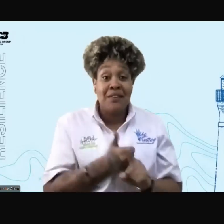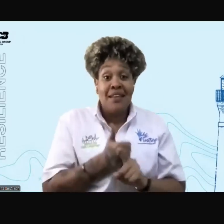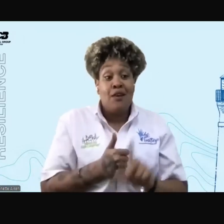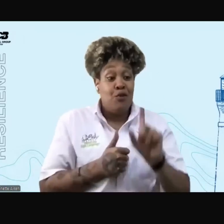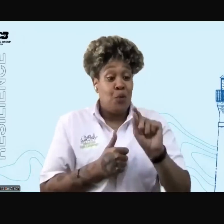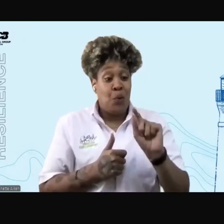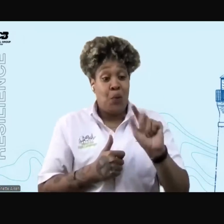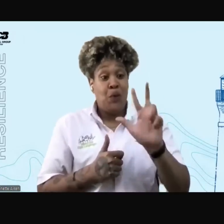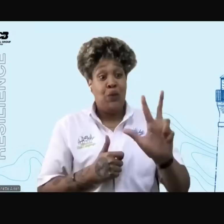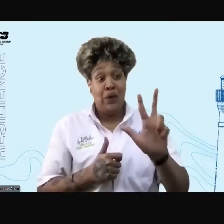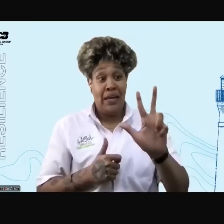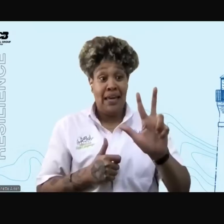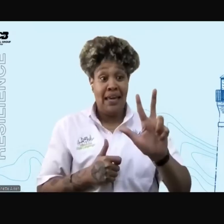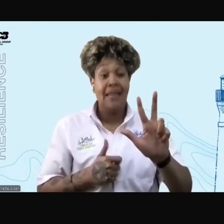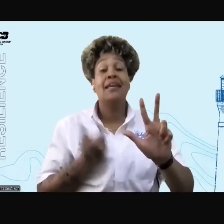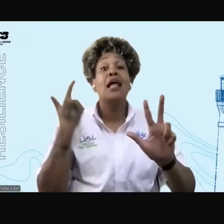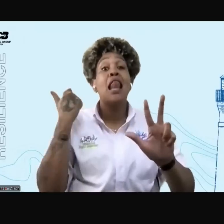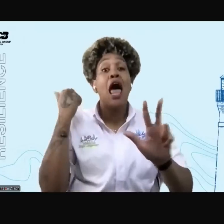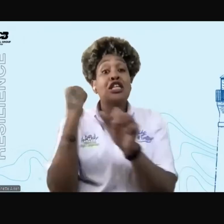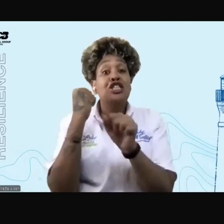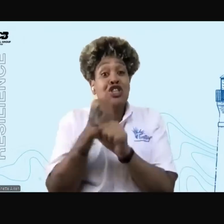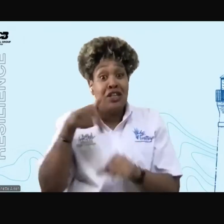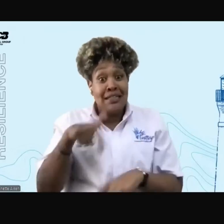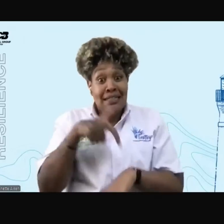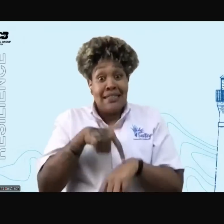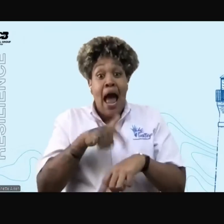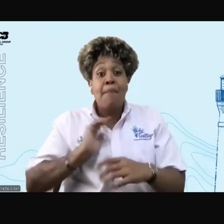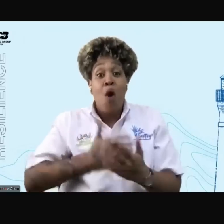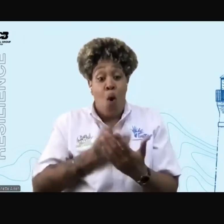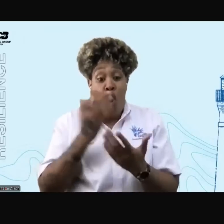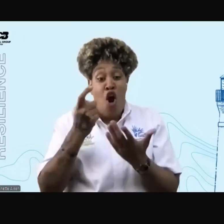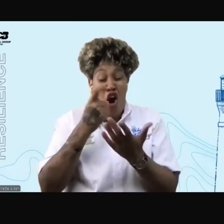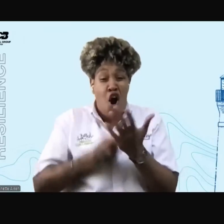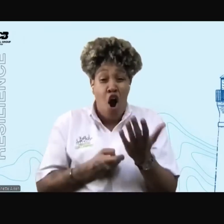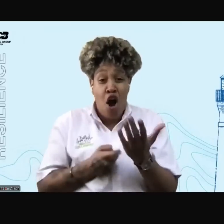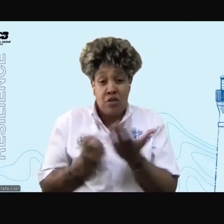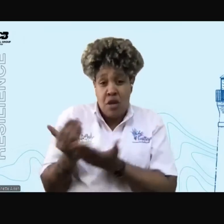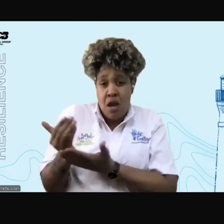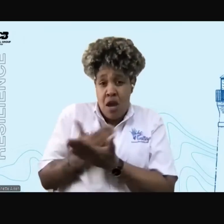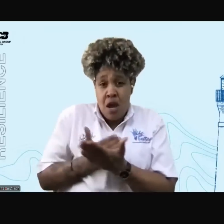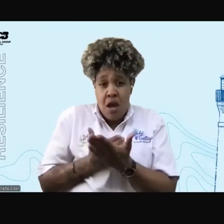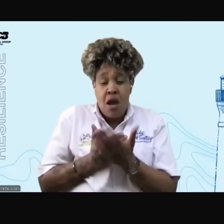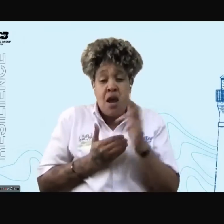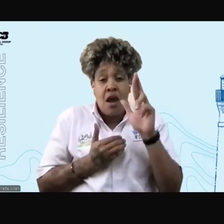2023, last year this time, our cost to income ratio was